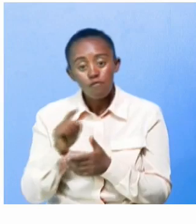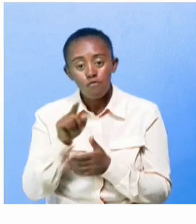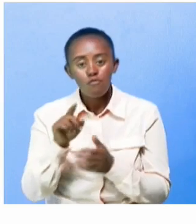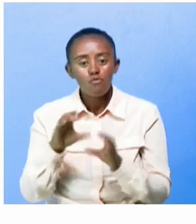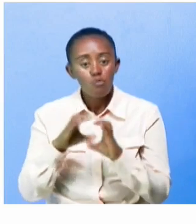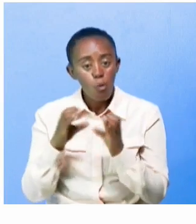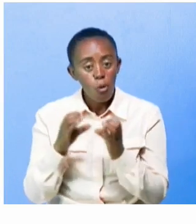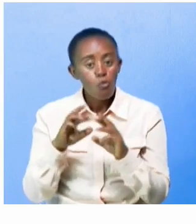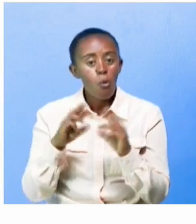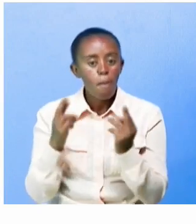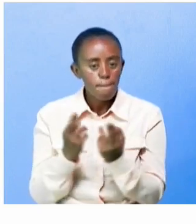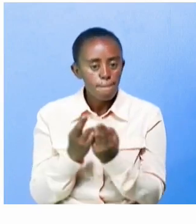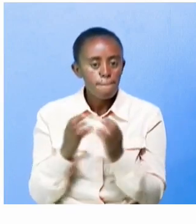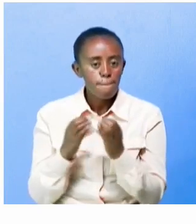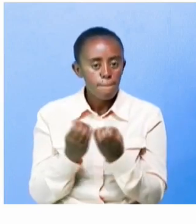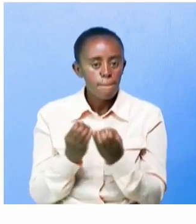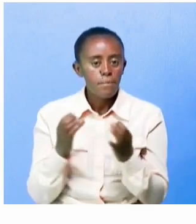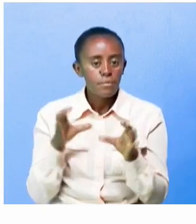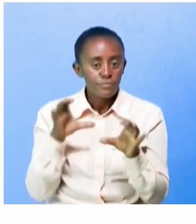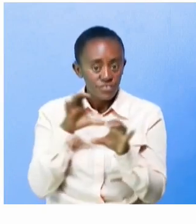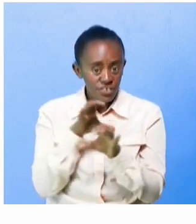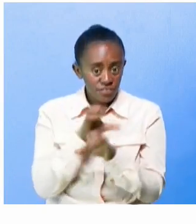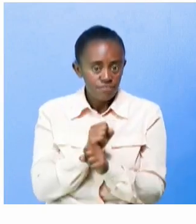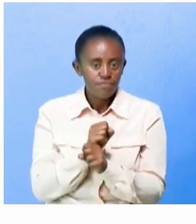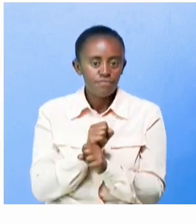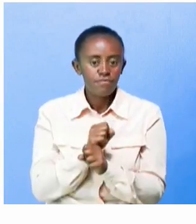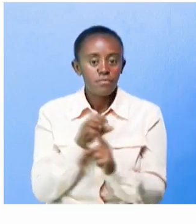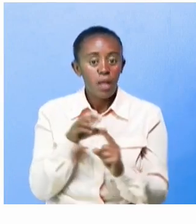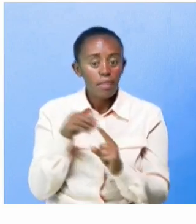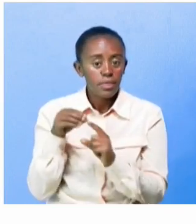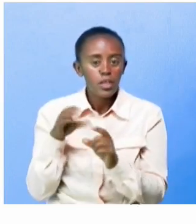until you finish